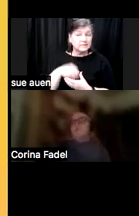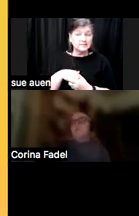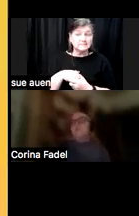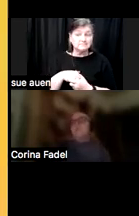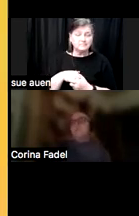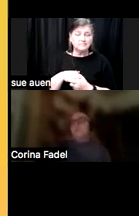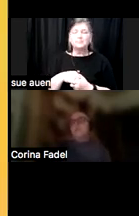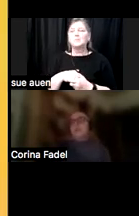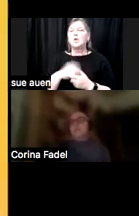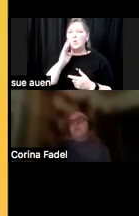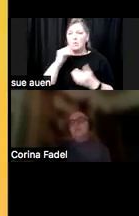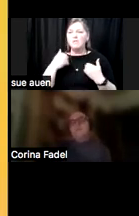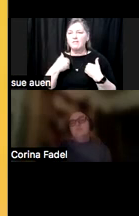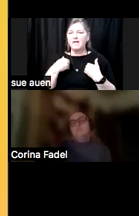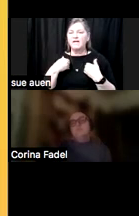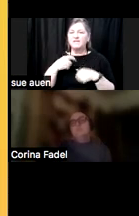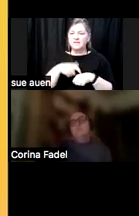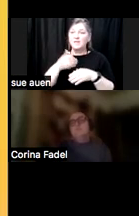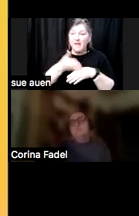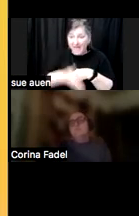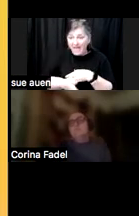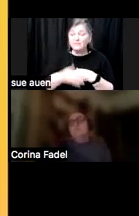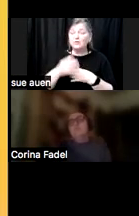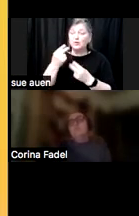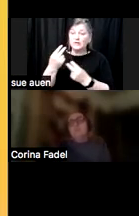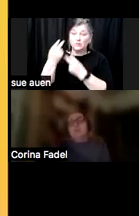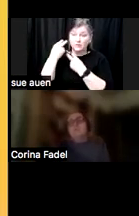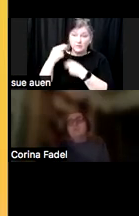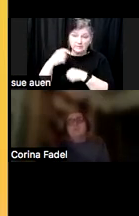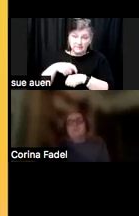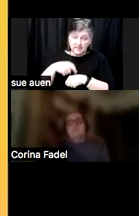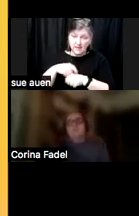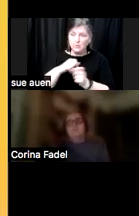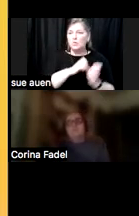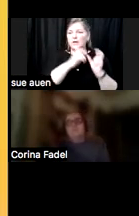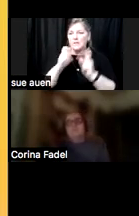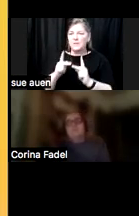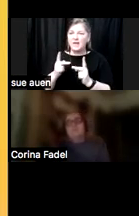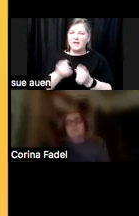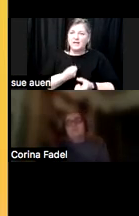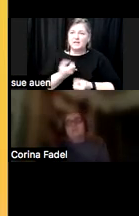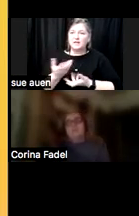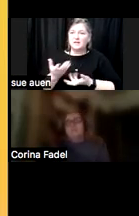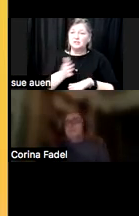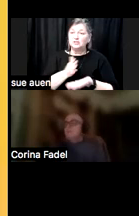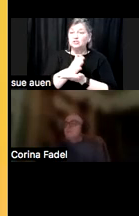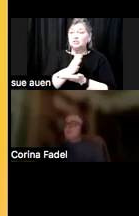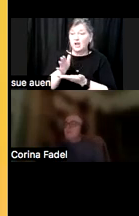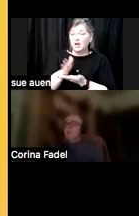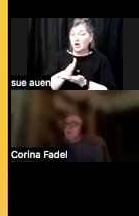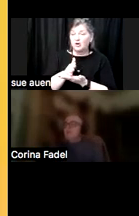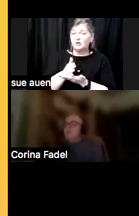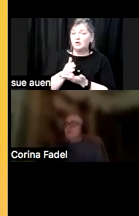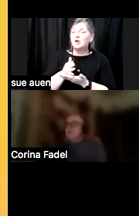We're going to have some time after this personal reflection space to come back and share. And we'll be